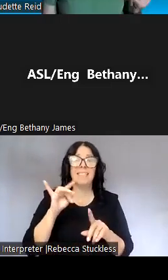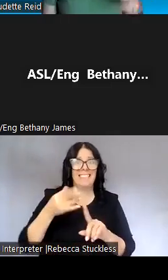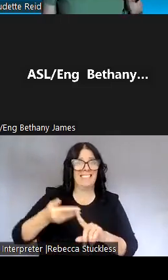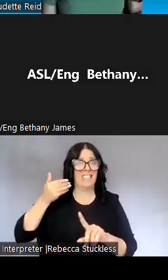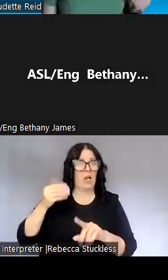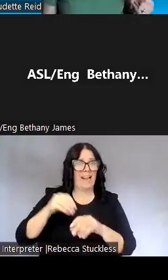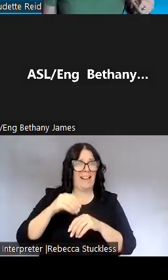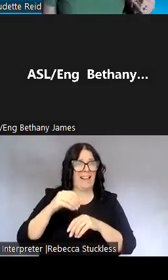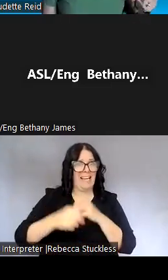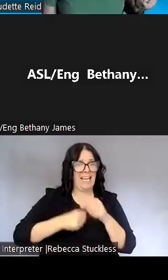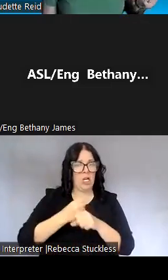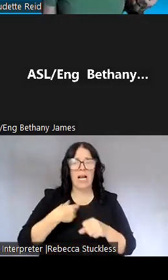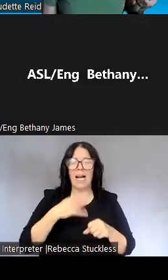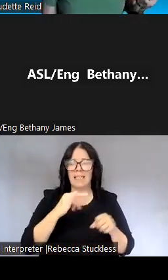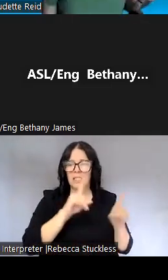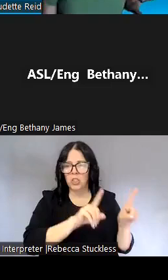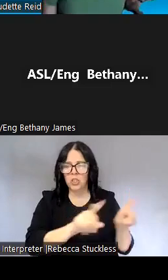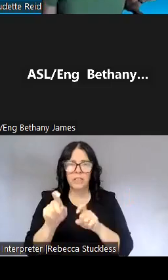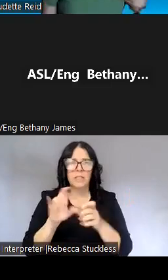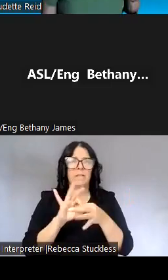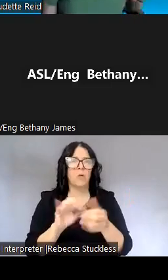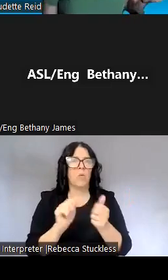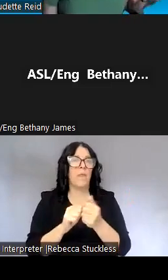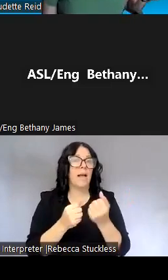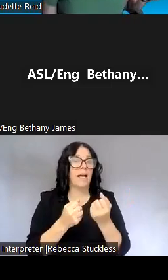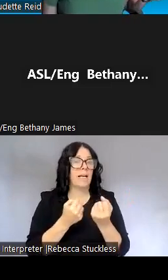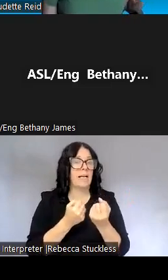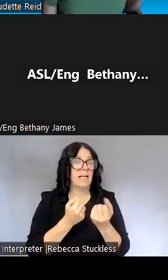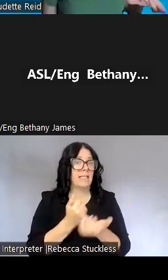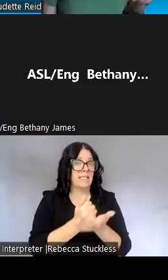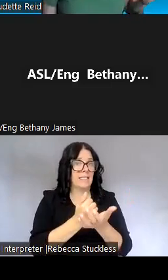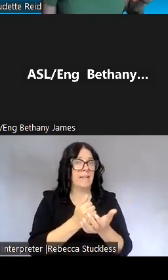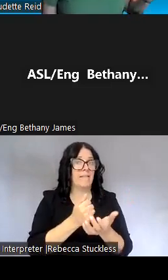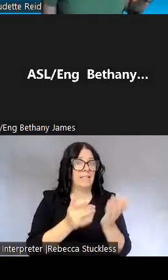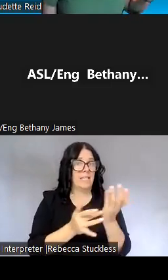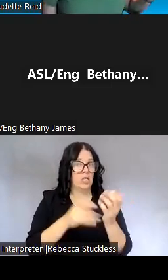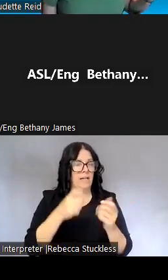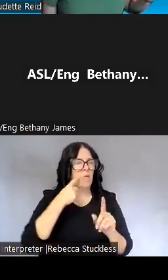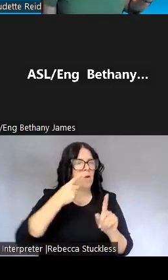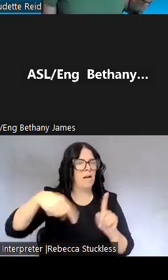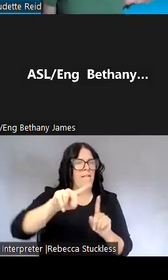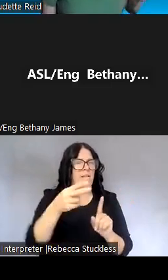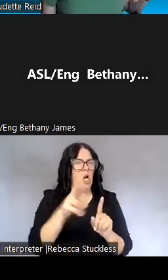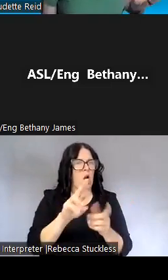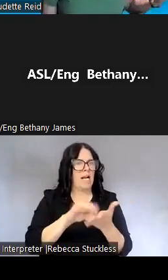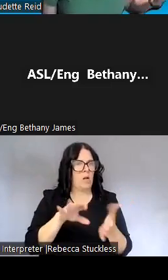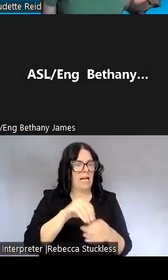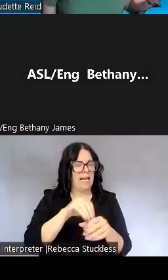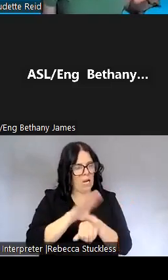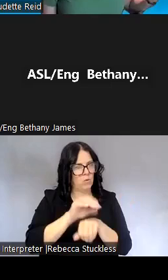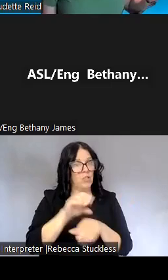did a survey of assistive technology needs of the VR counselors in MRS.